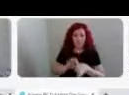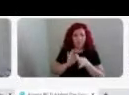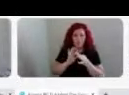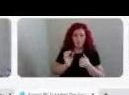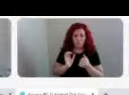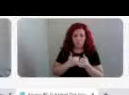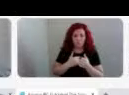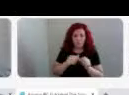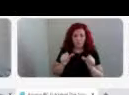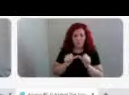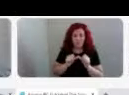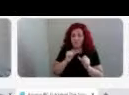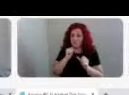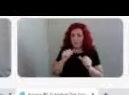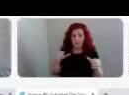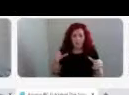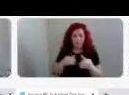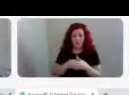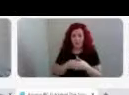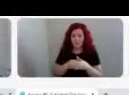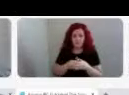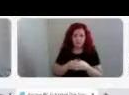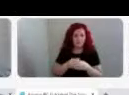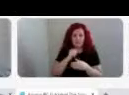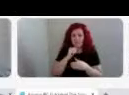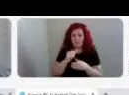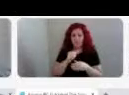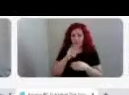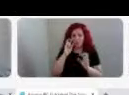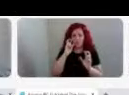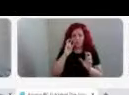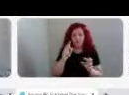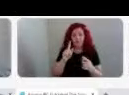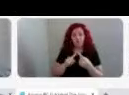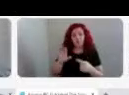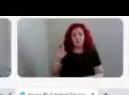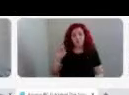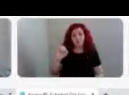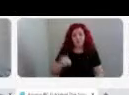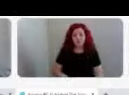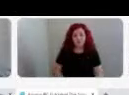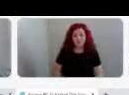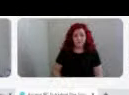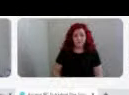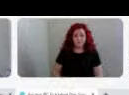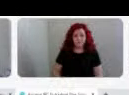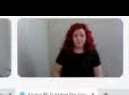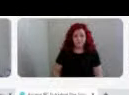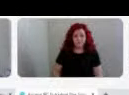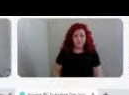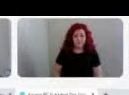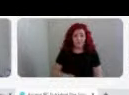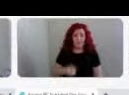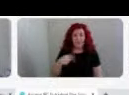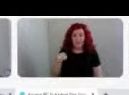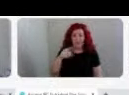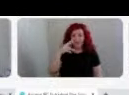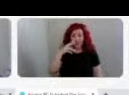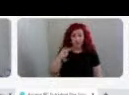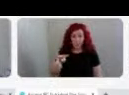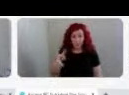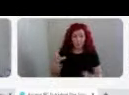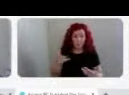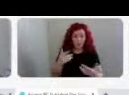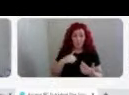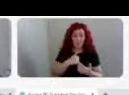these lines are not compact and not respectful to our community of interest and ignore the fact that we are tucson